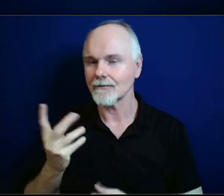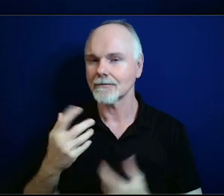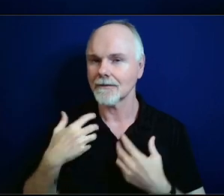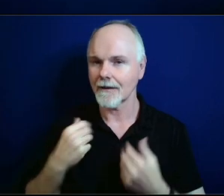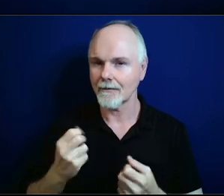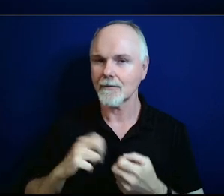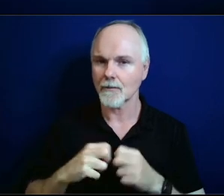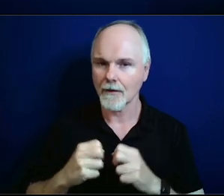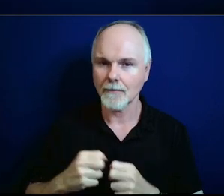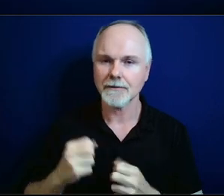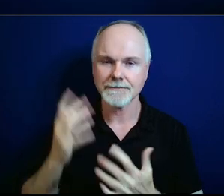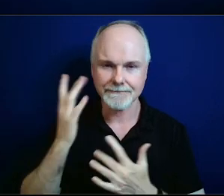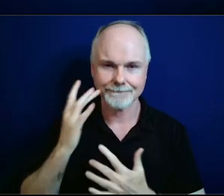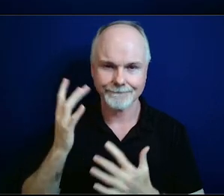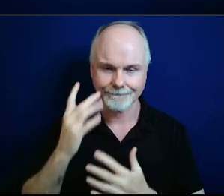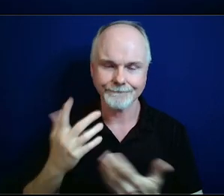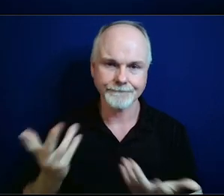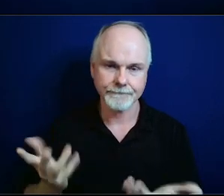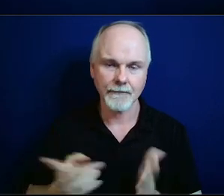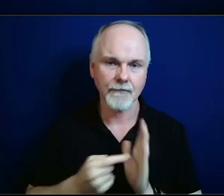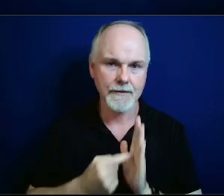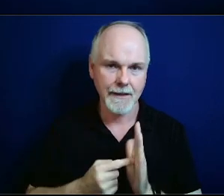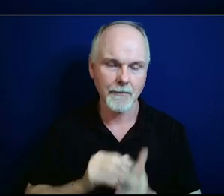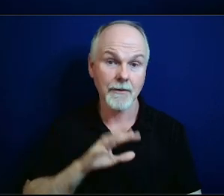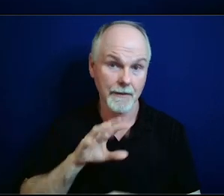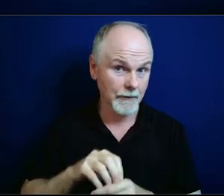including rheumatoid arthritis,